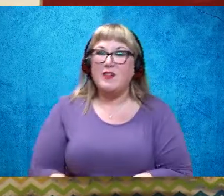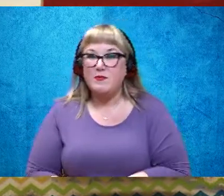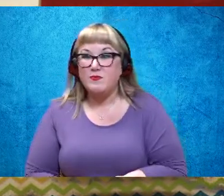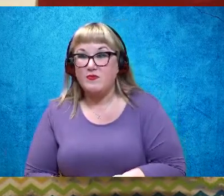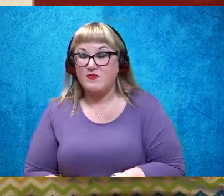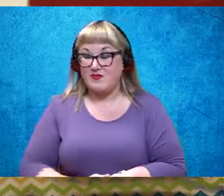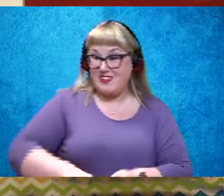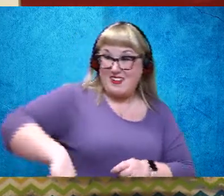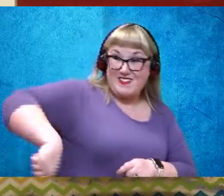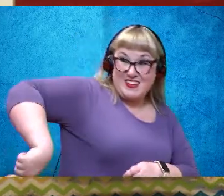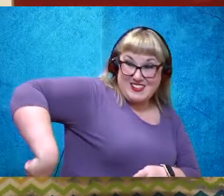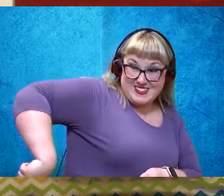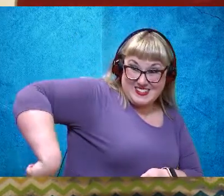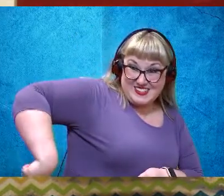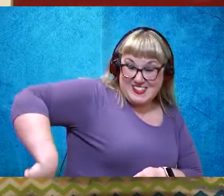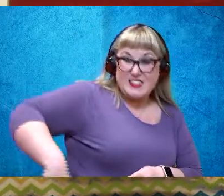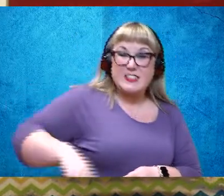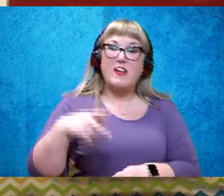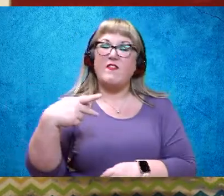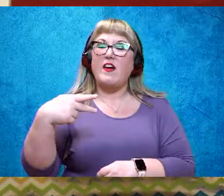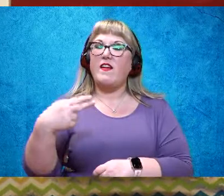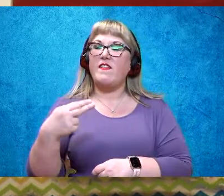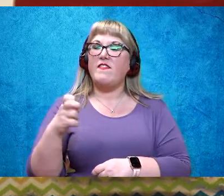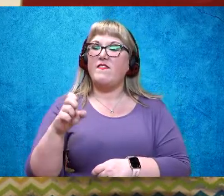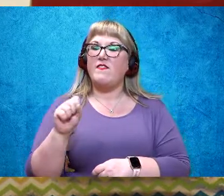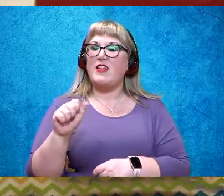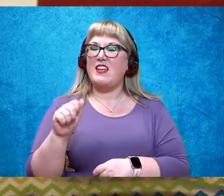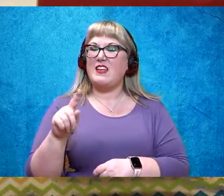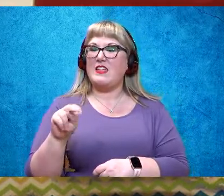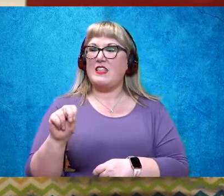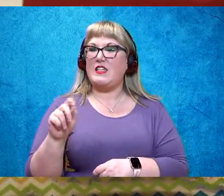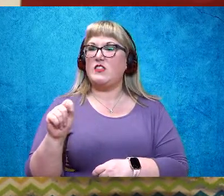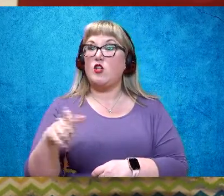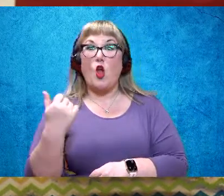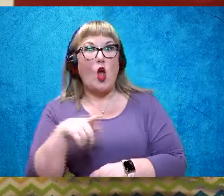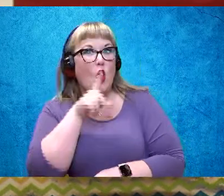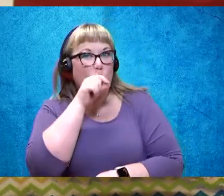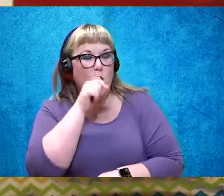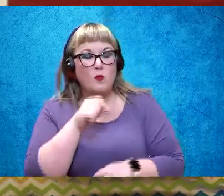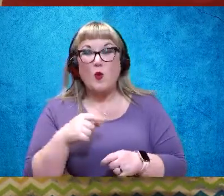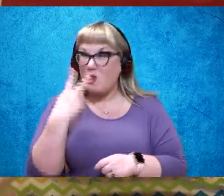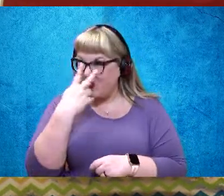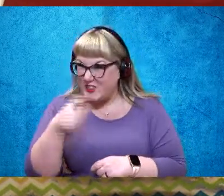the tail of a pheasant. See the inchworm?